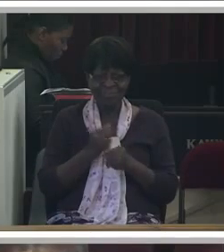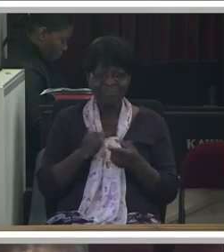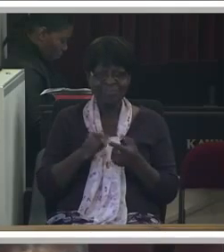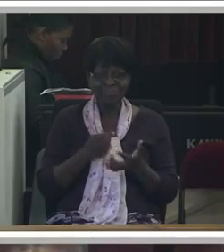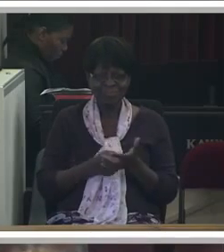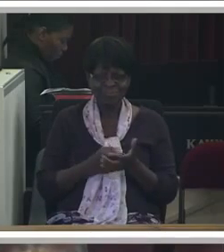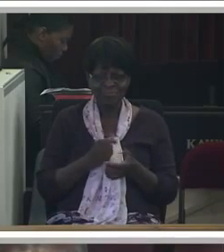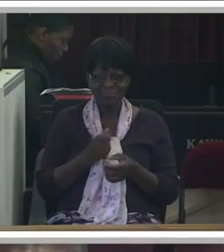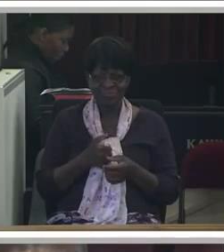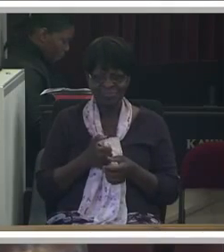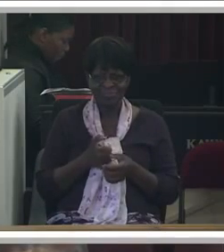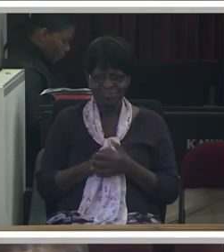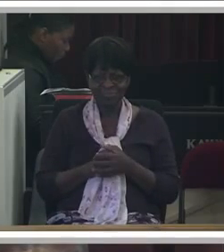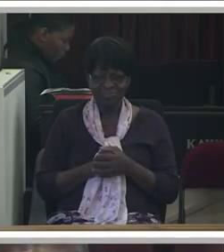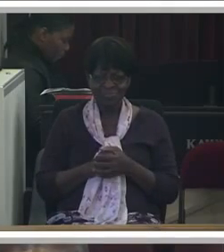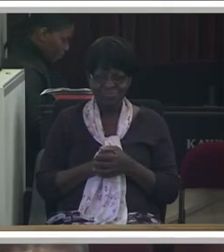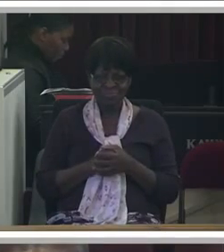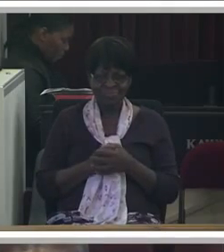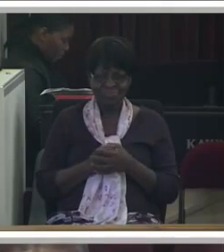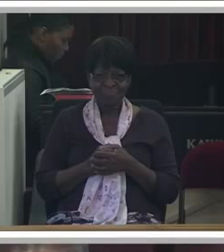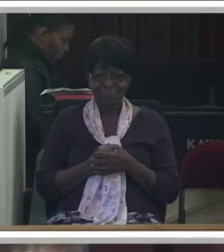dominion over these animals.